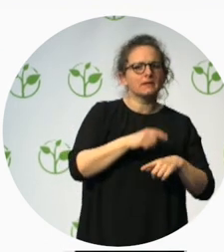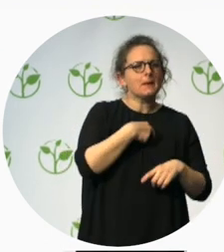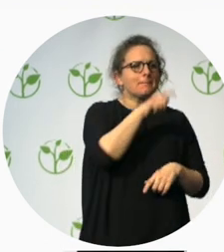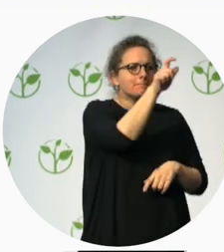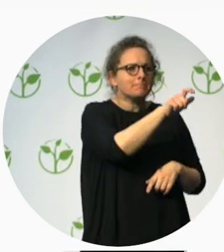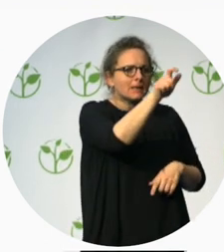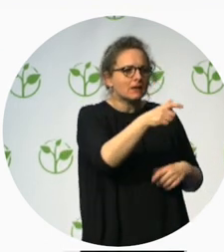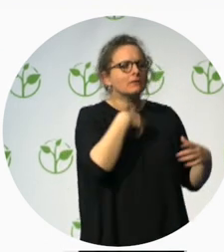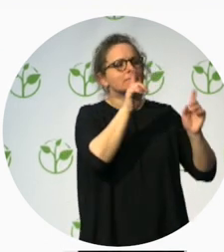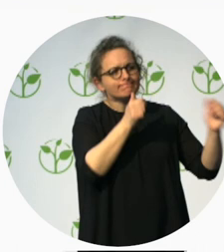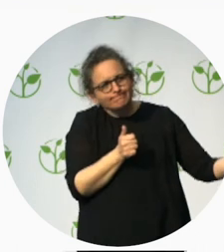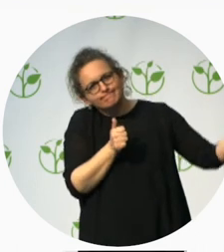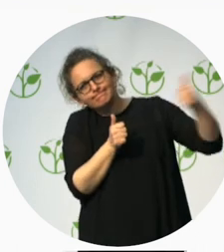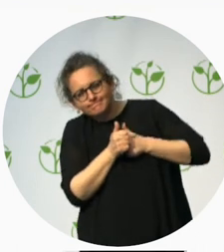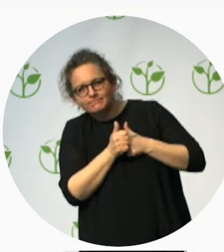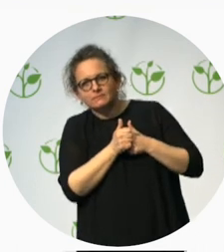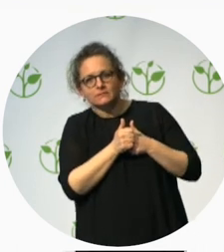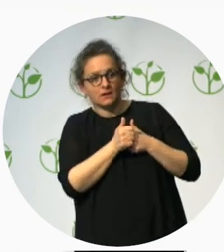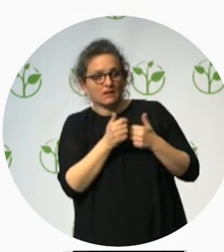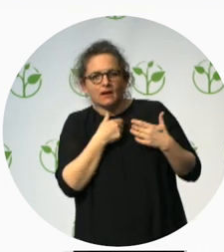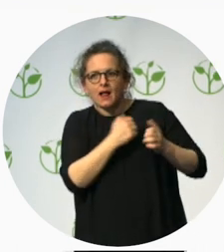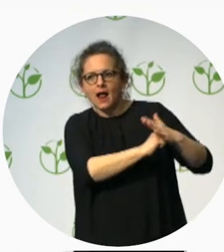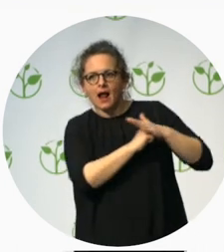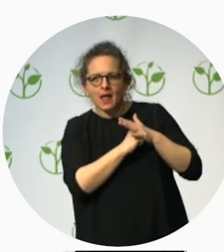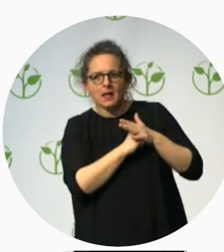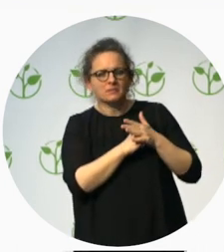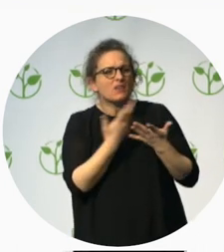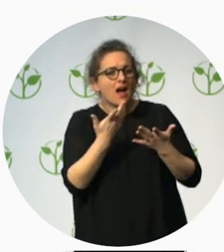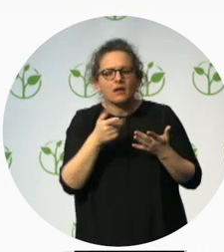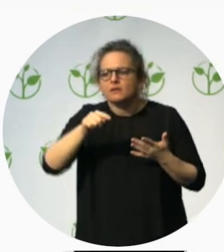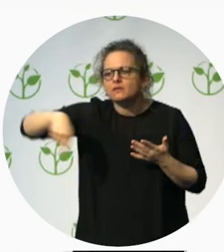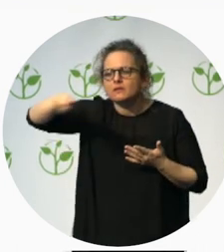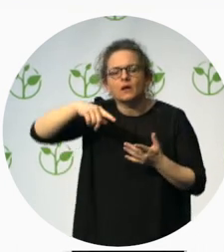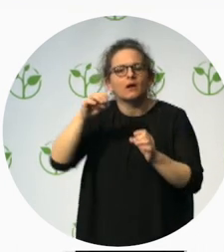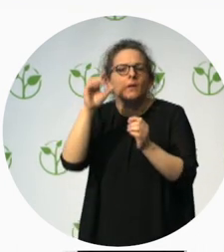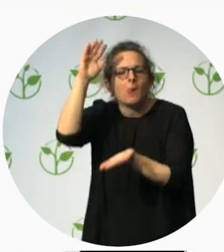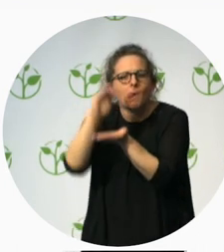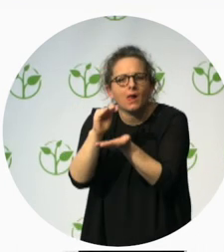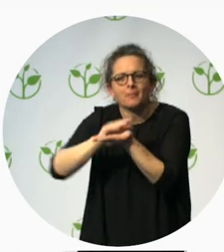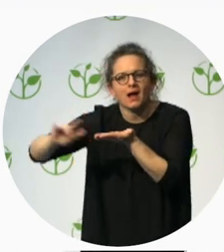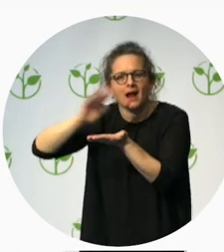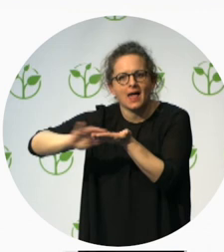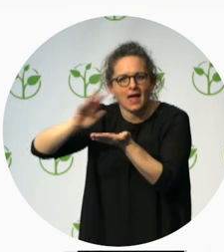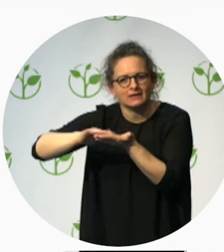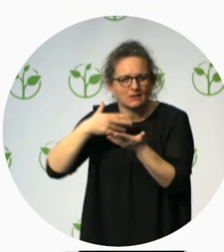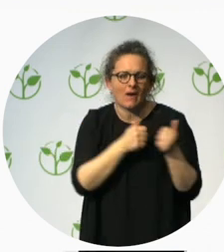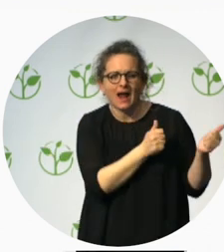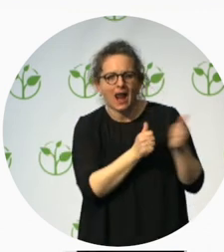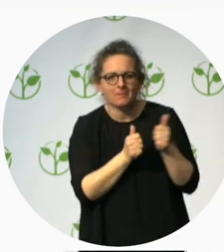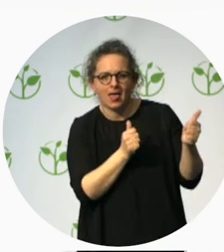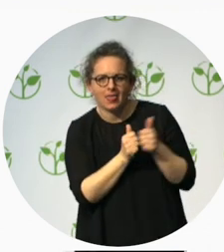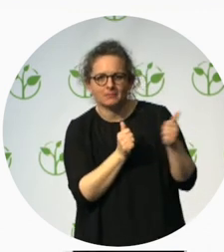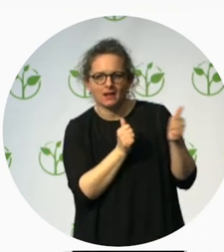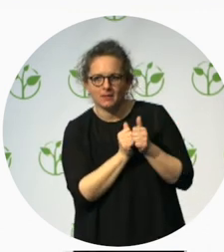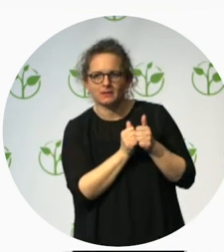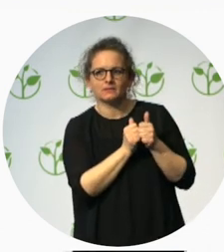that accessibility can make all the differences in opening education opportunities and social inclusion for children